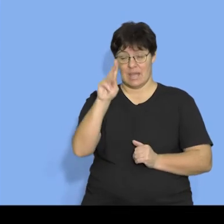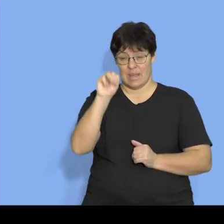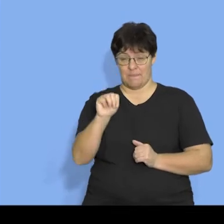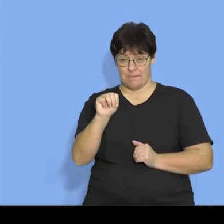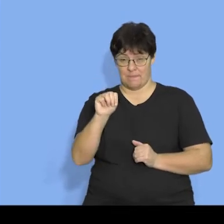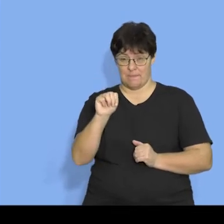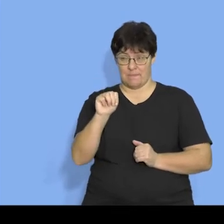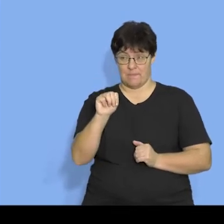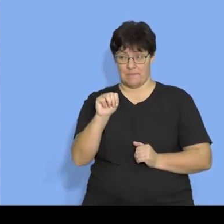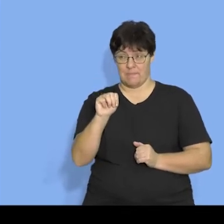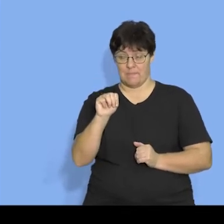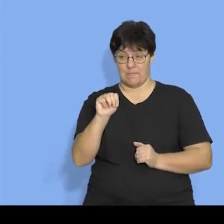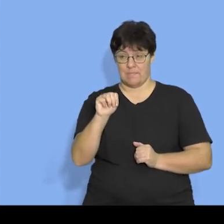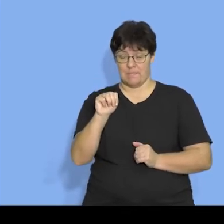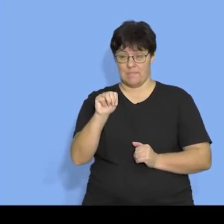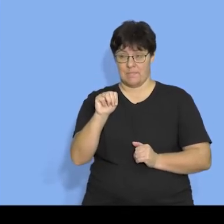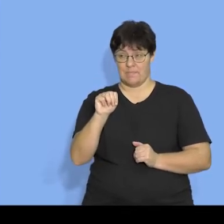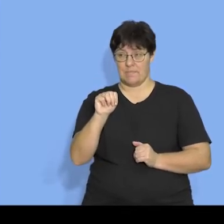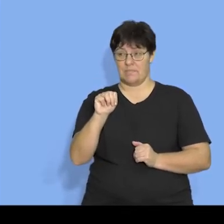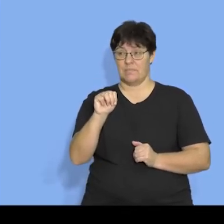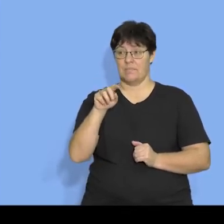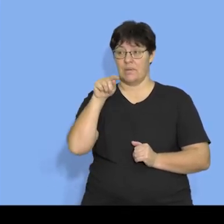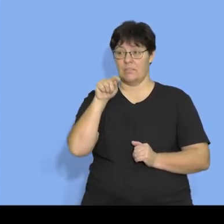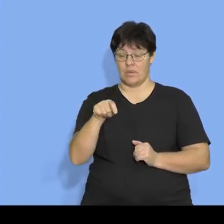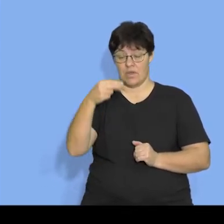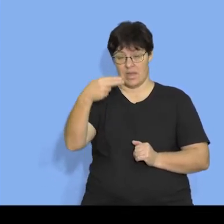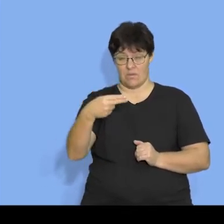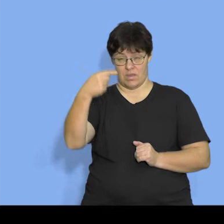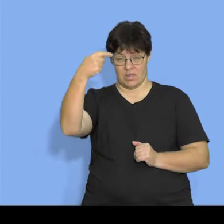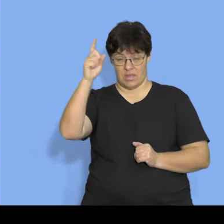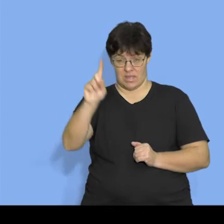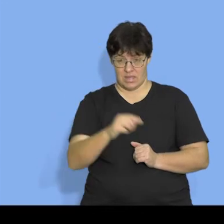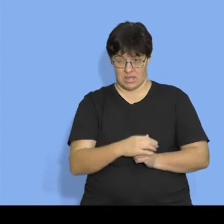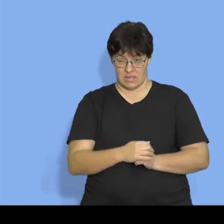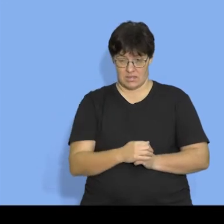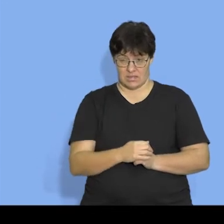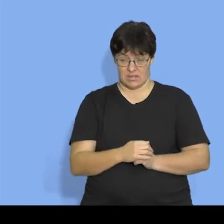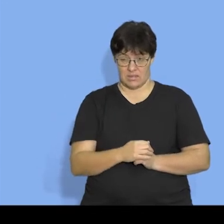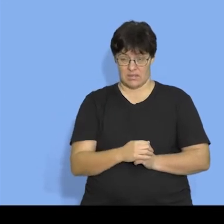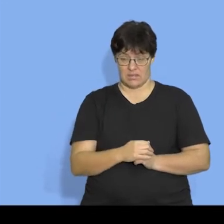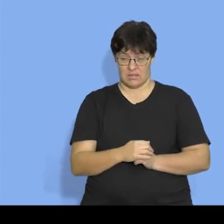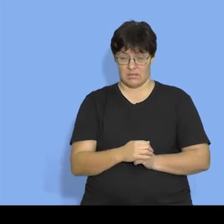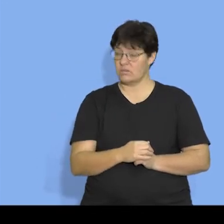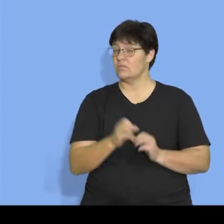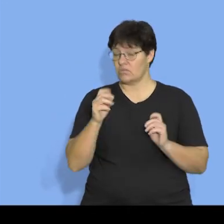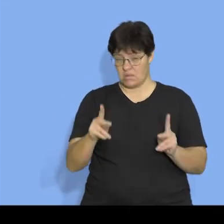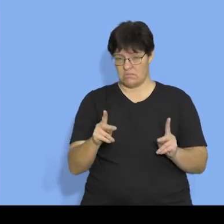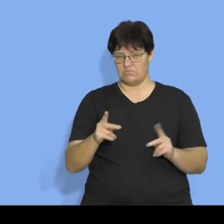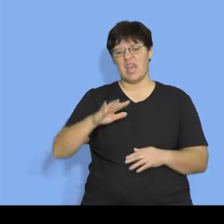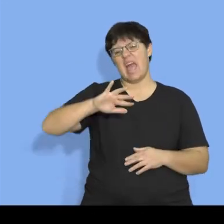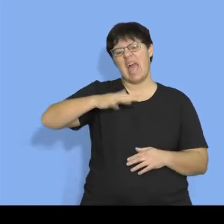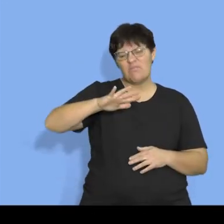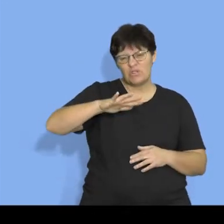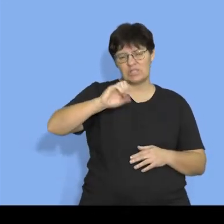kilometers, make sure it's an M, per hour, and it's to the -1. That's fine. That's his